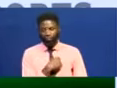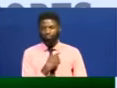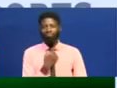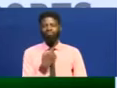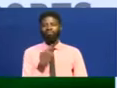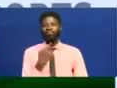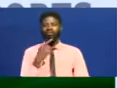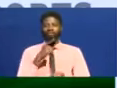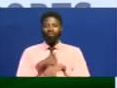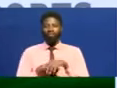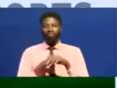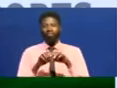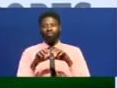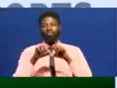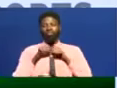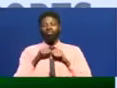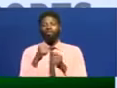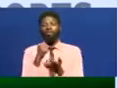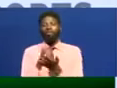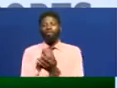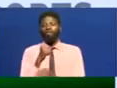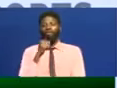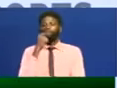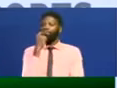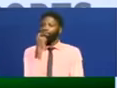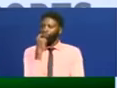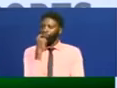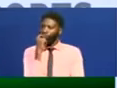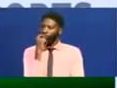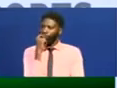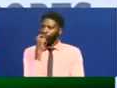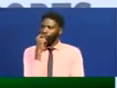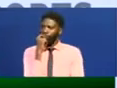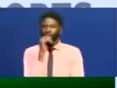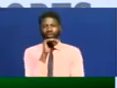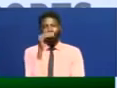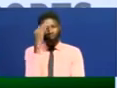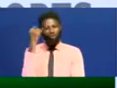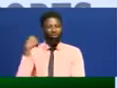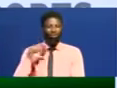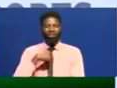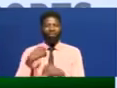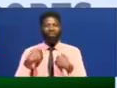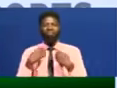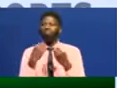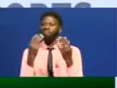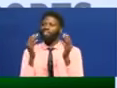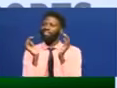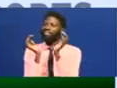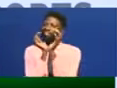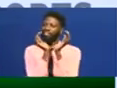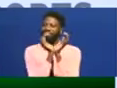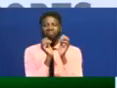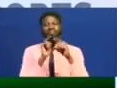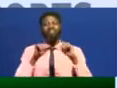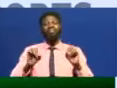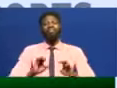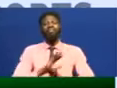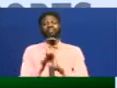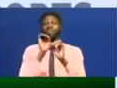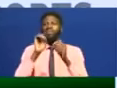office and asked, why do we have so many white elephants all over the country? Kamarin,